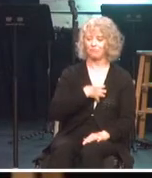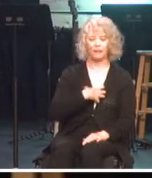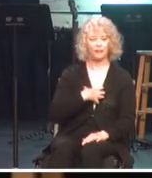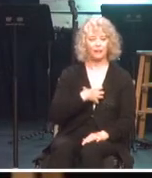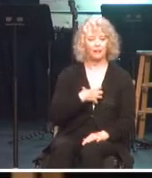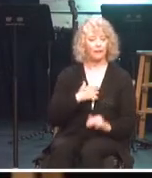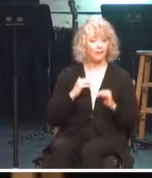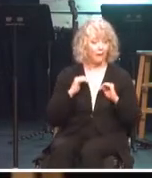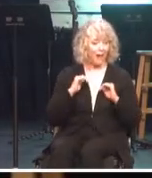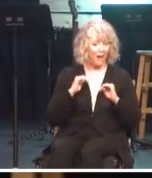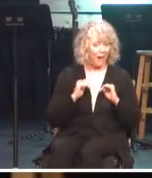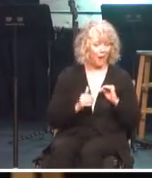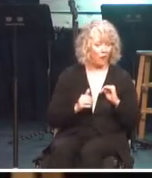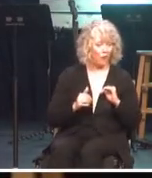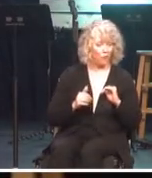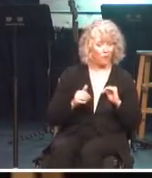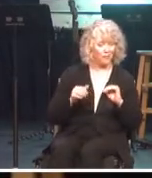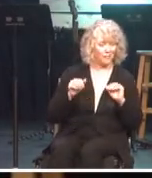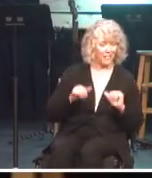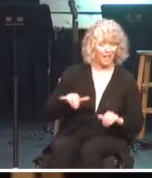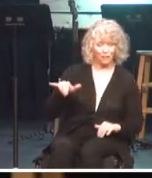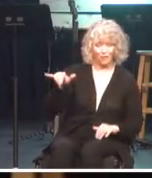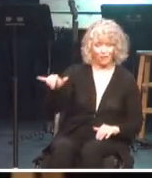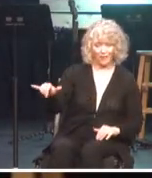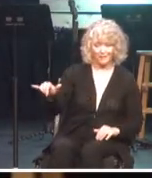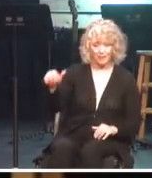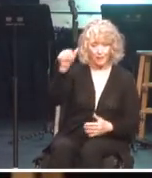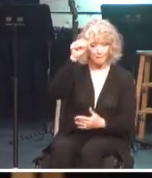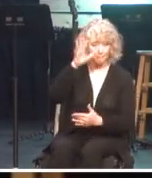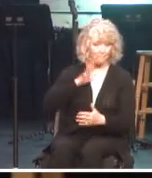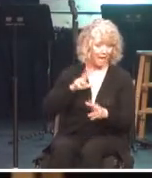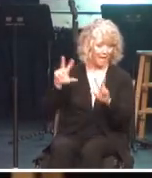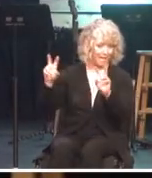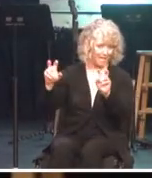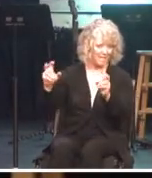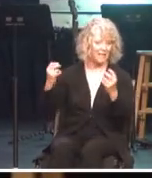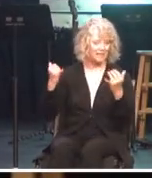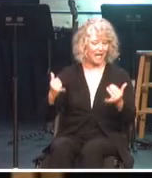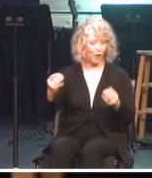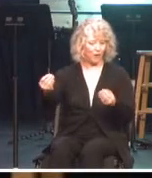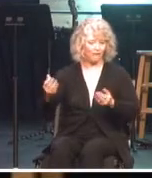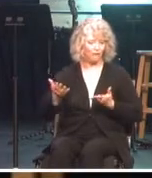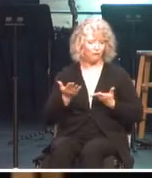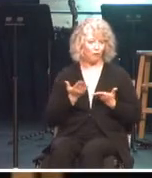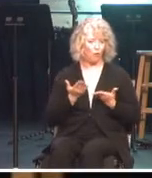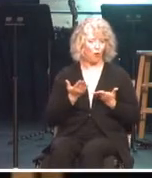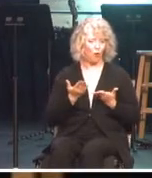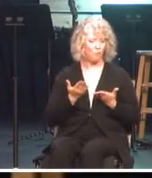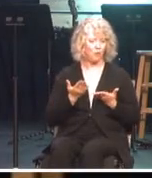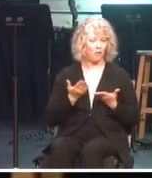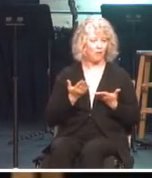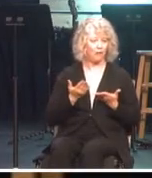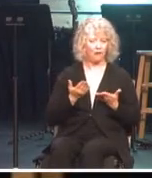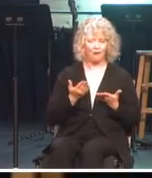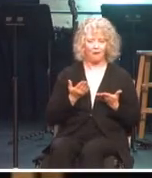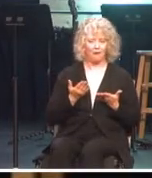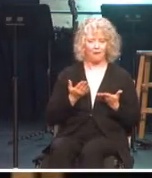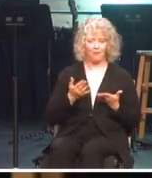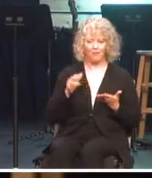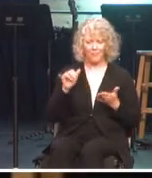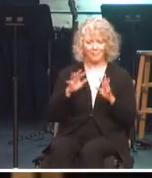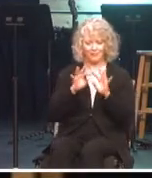he, how can this mere man now say, we've seen him grow up for